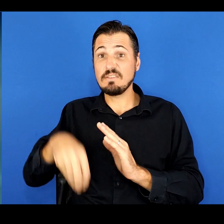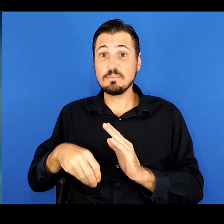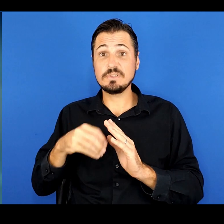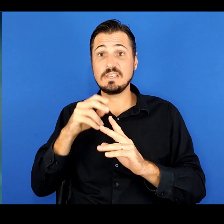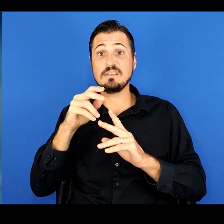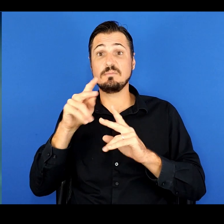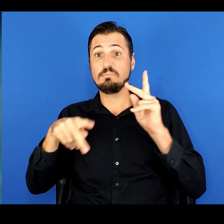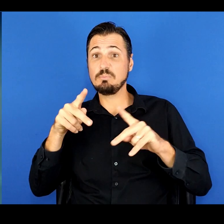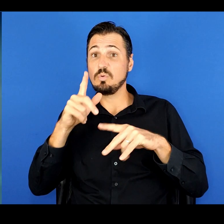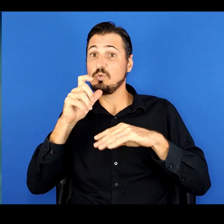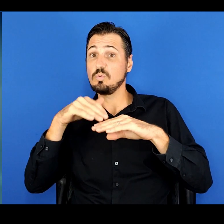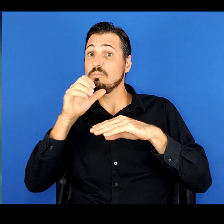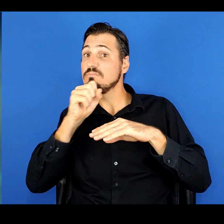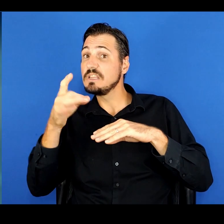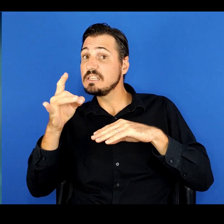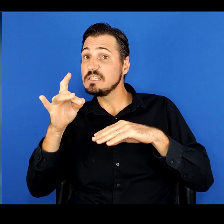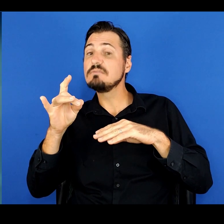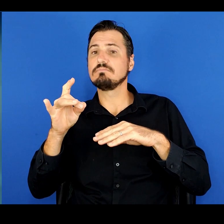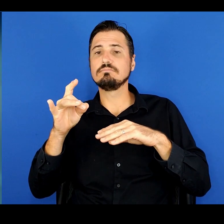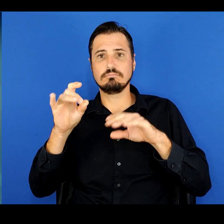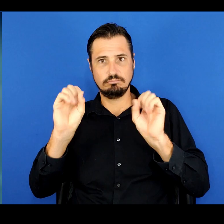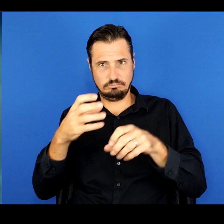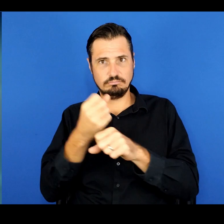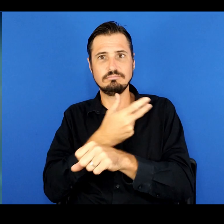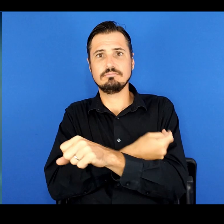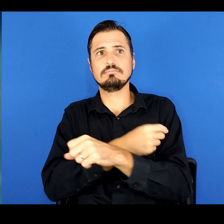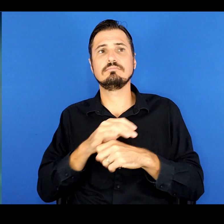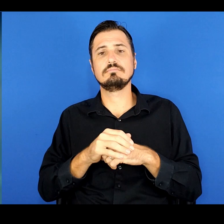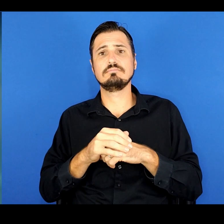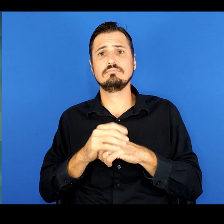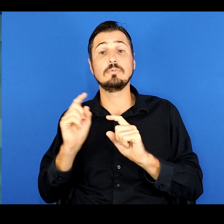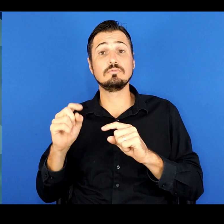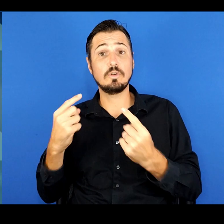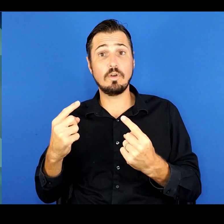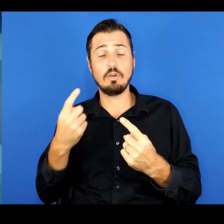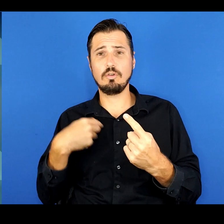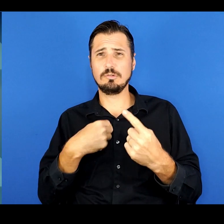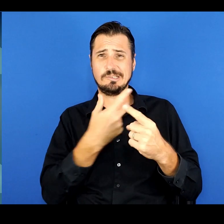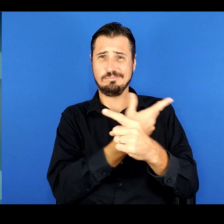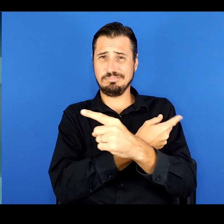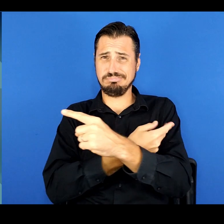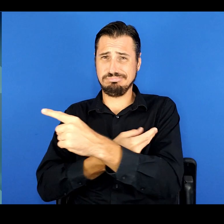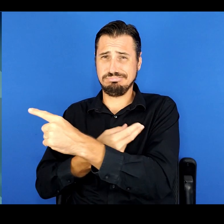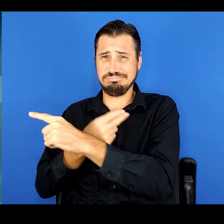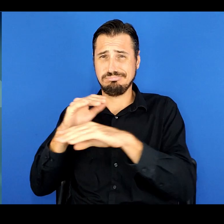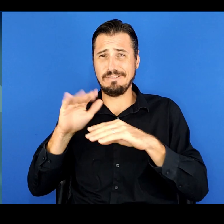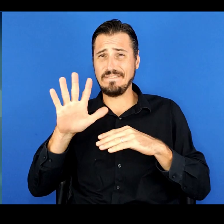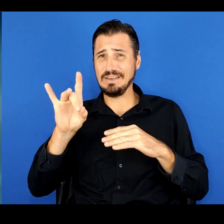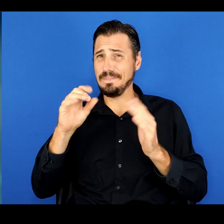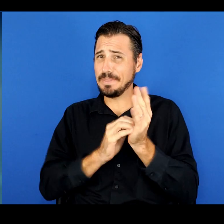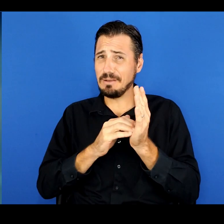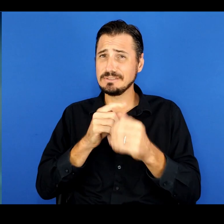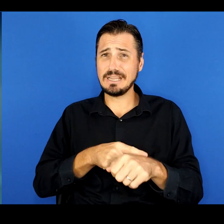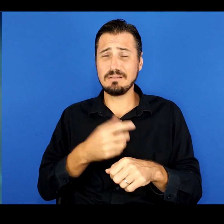of age and older on Kauai has initiated vaccination. To date, we have administered more than 58,000 doses